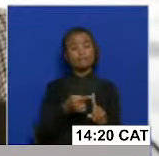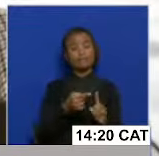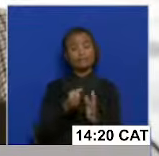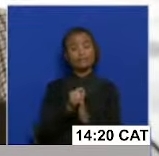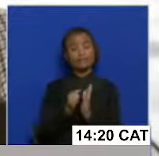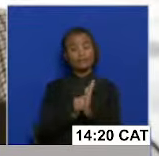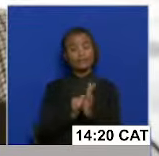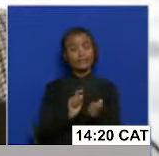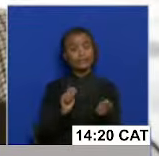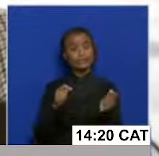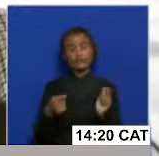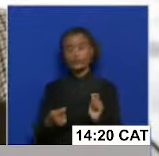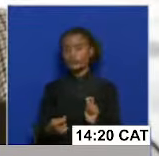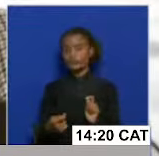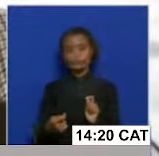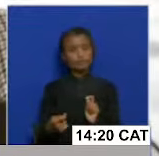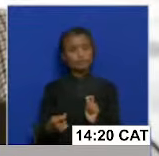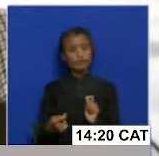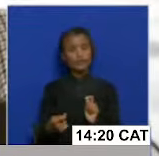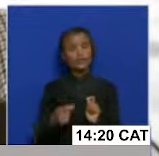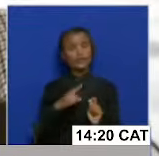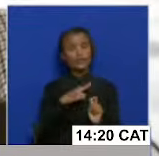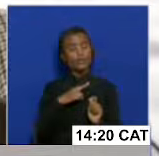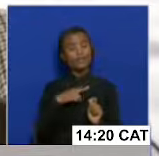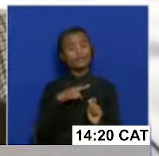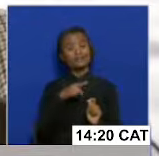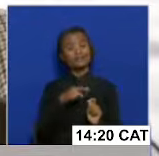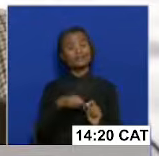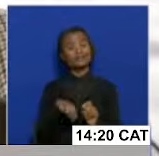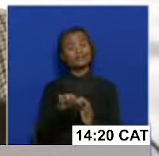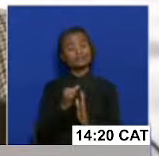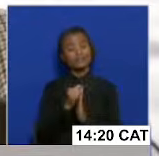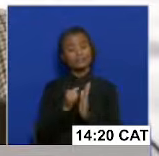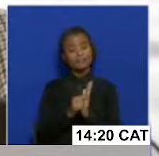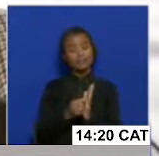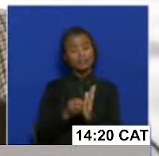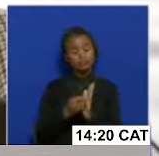referral still in the statement to a JMPD officer. Did you see that?